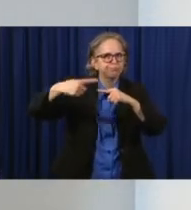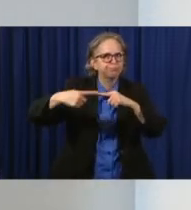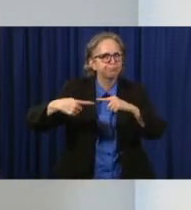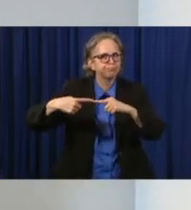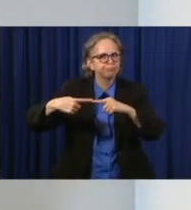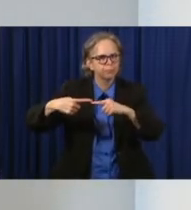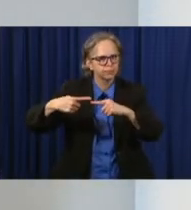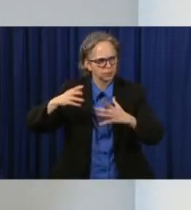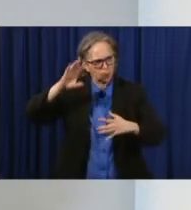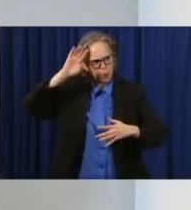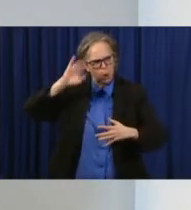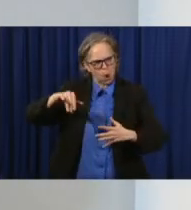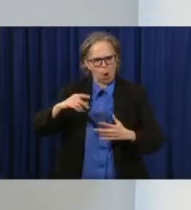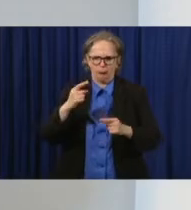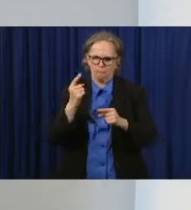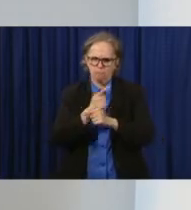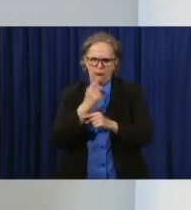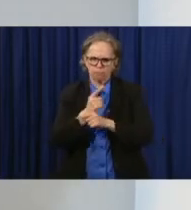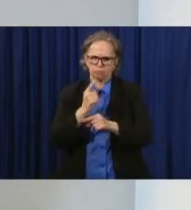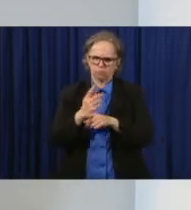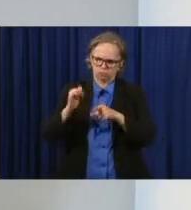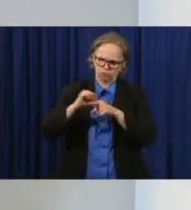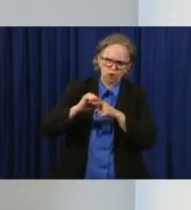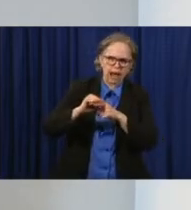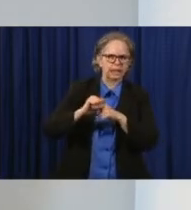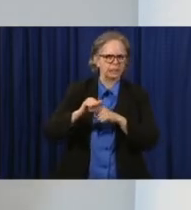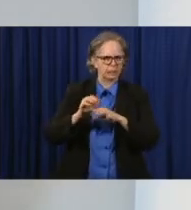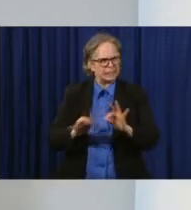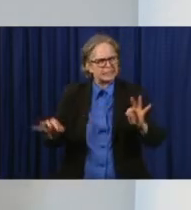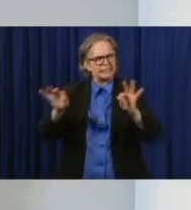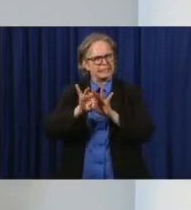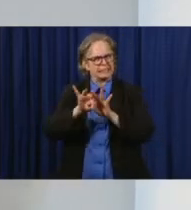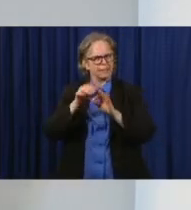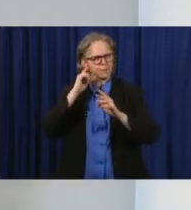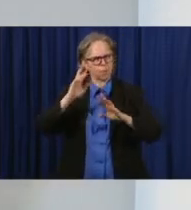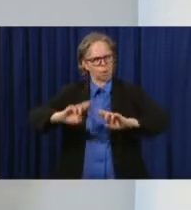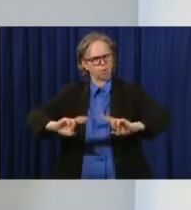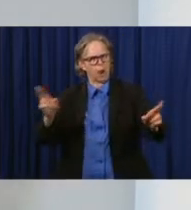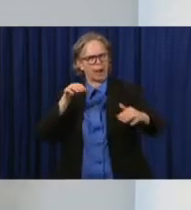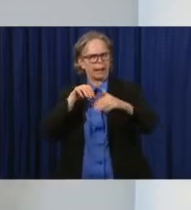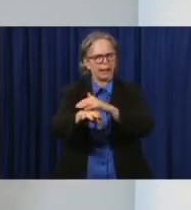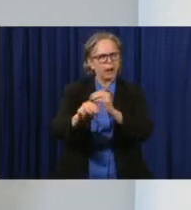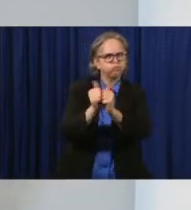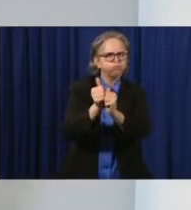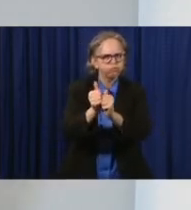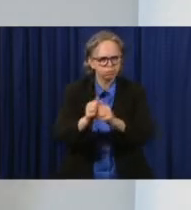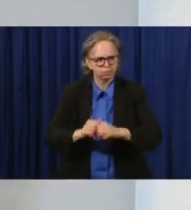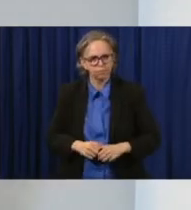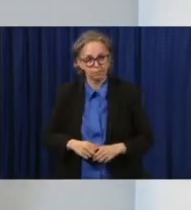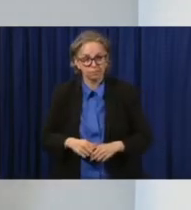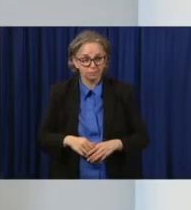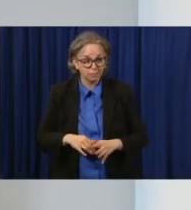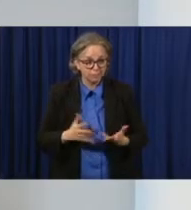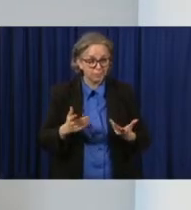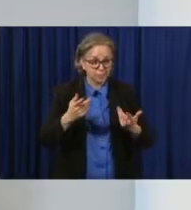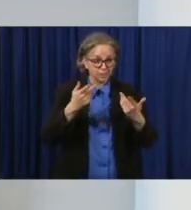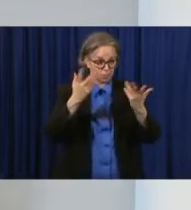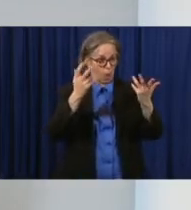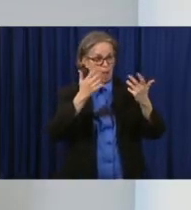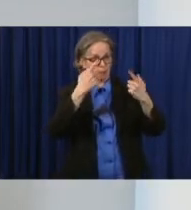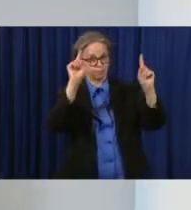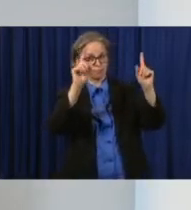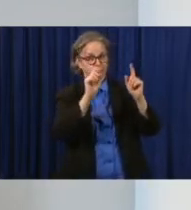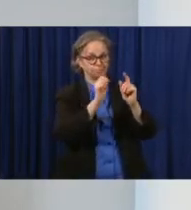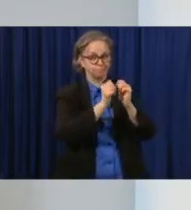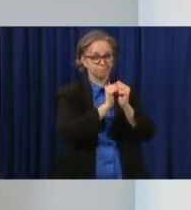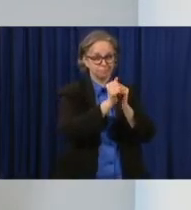properly fit folks, it's an important thing, not just to excel, but to lower the risk of injuries and things like that. We don't